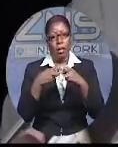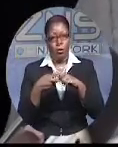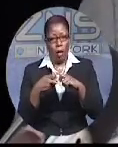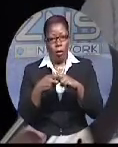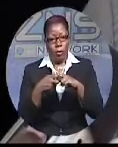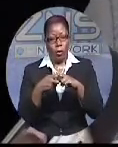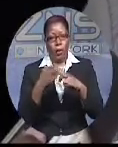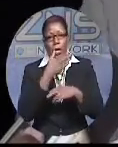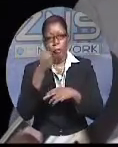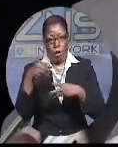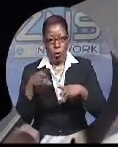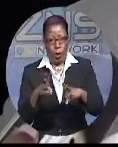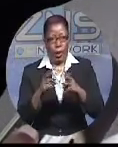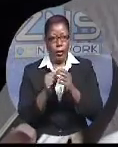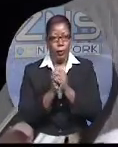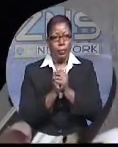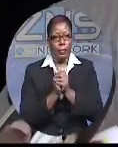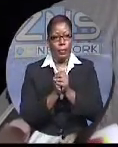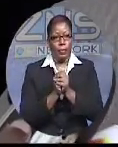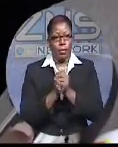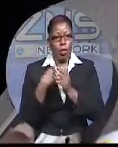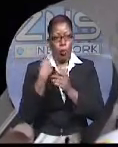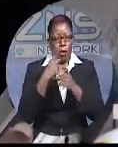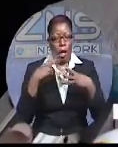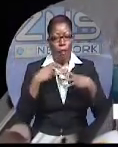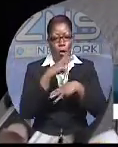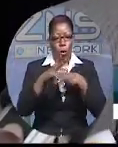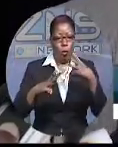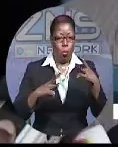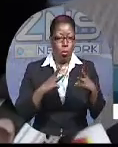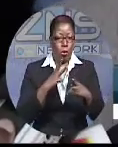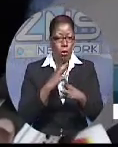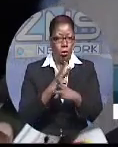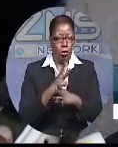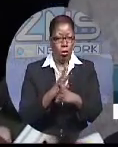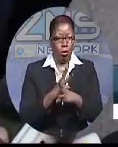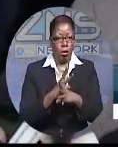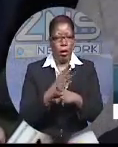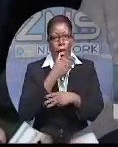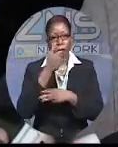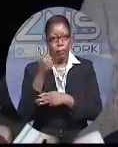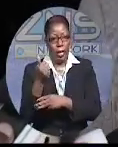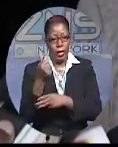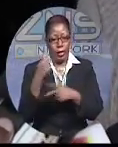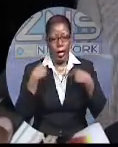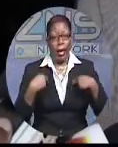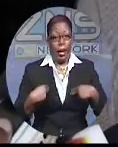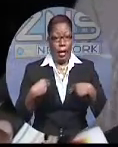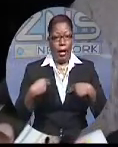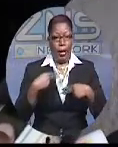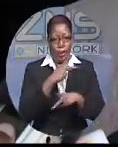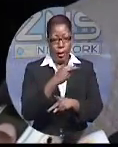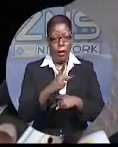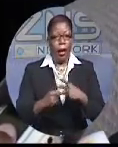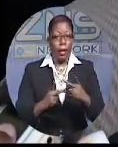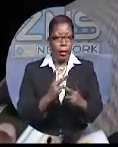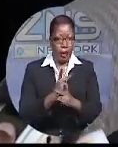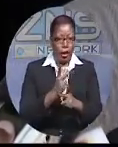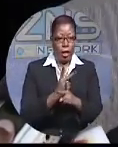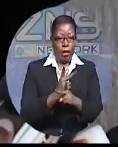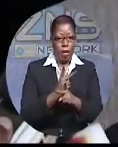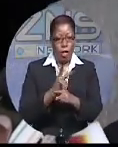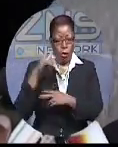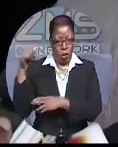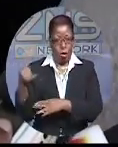think not only would we offer world-class health care, we would also be producing some top